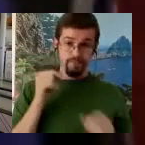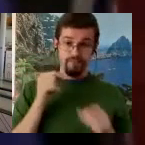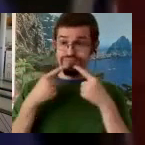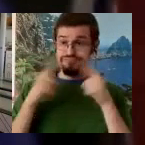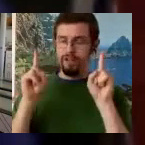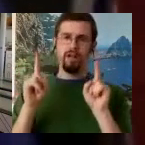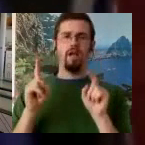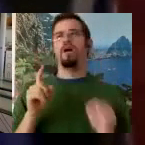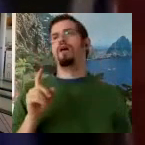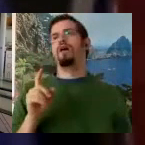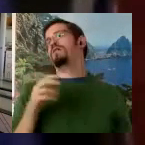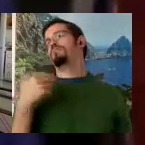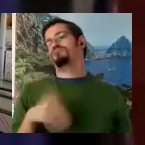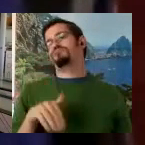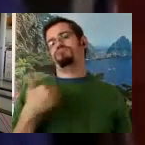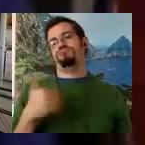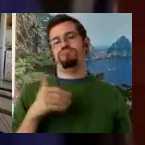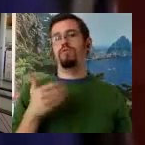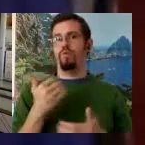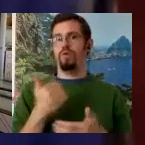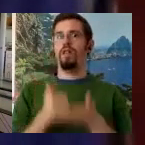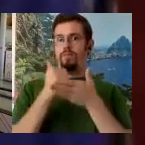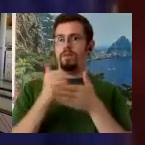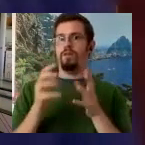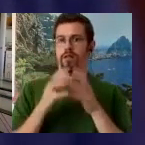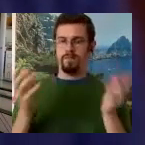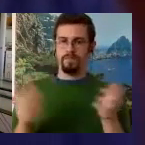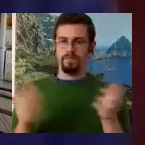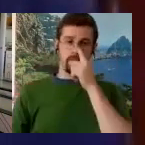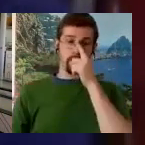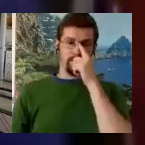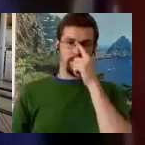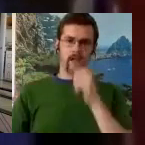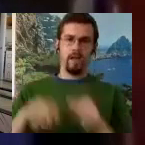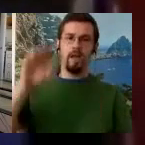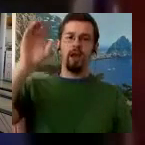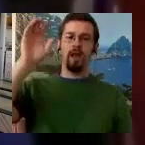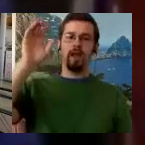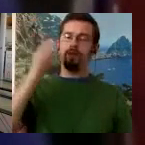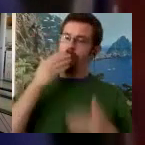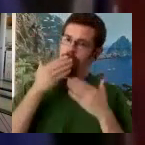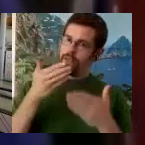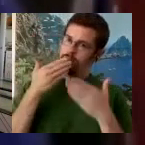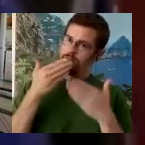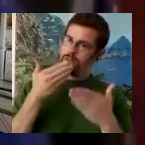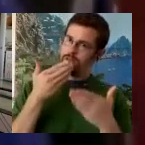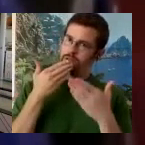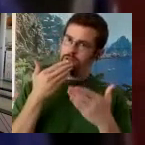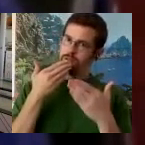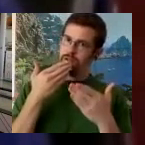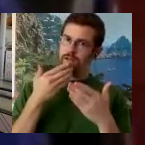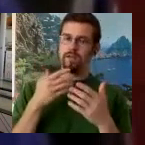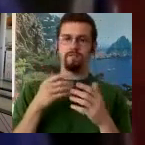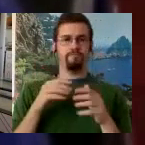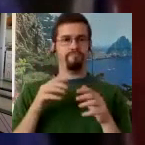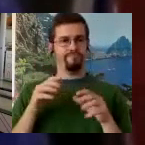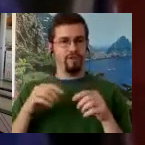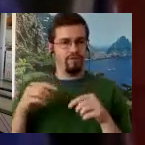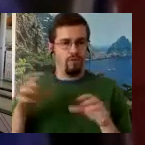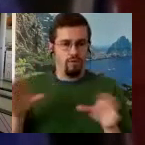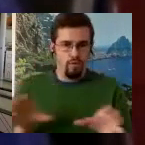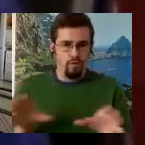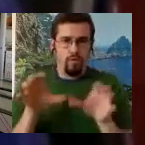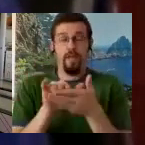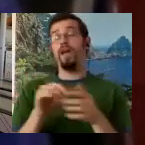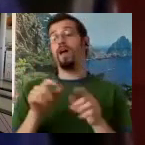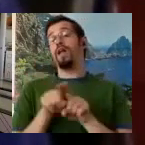be dancing in the streets. We really will. Oh, you bet. Well, thank you for getting us this far, and for